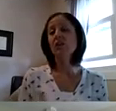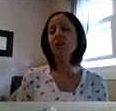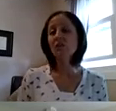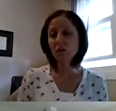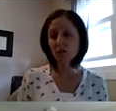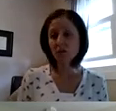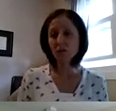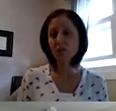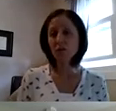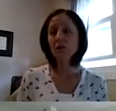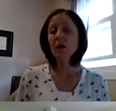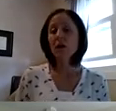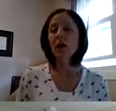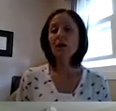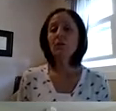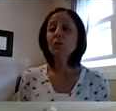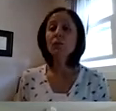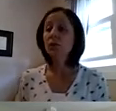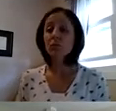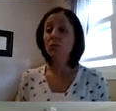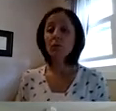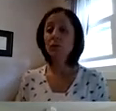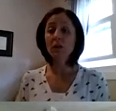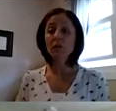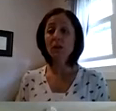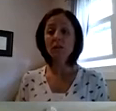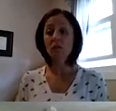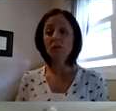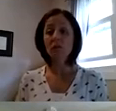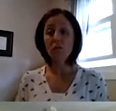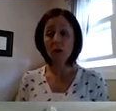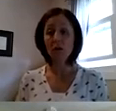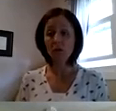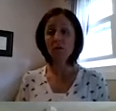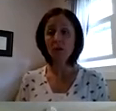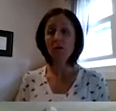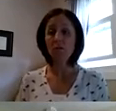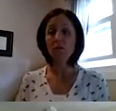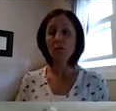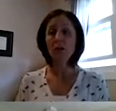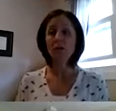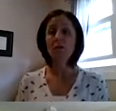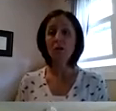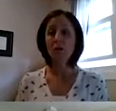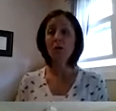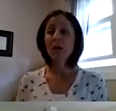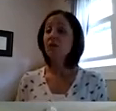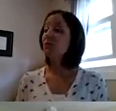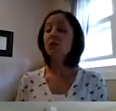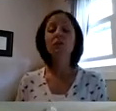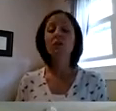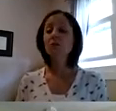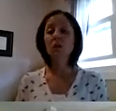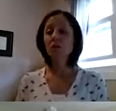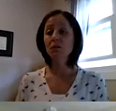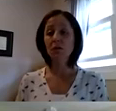try to leave those concerns, but we're really only concerned with where you intend for those monies to go. If it